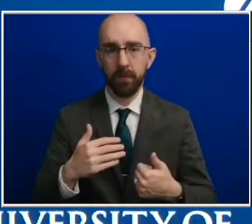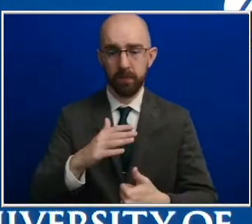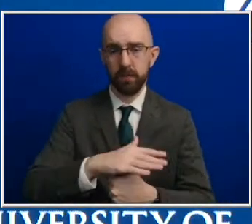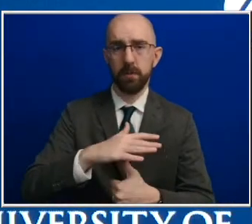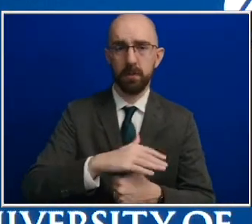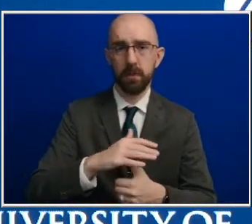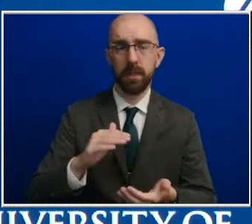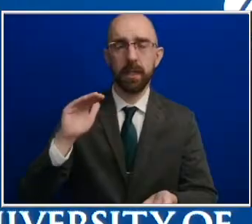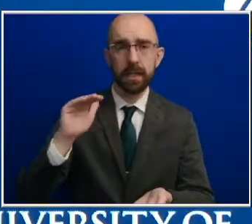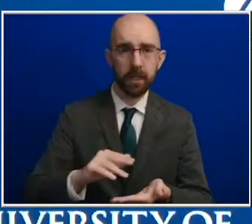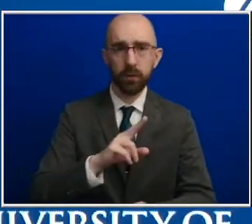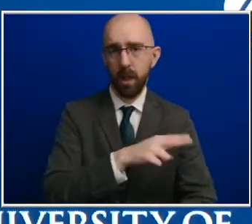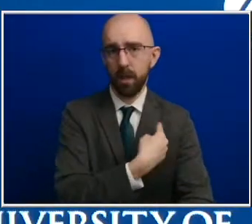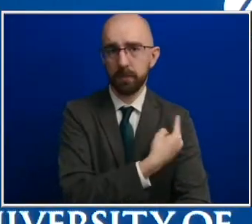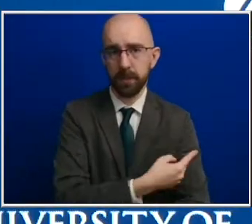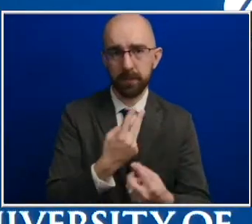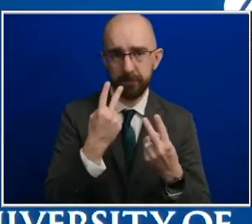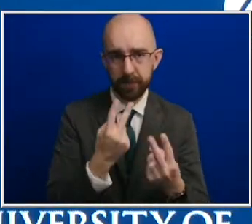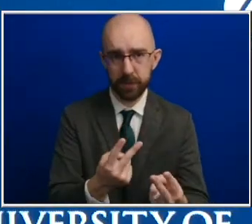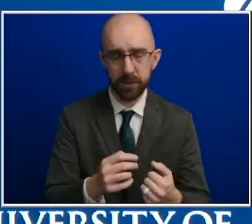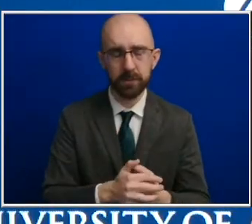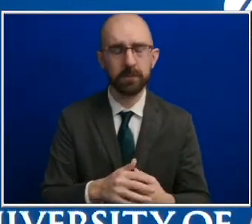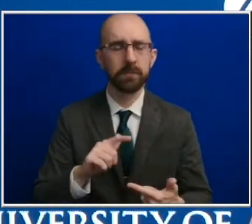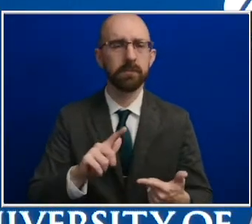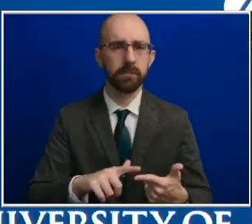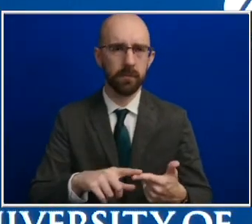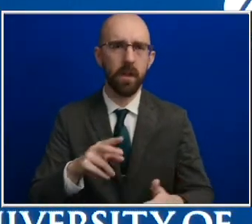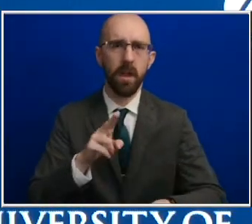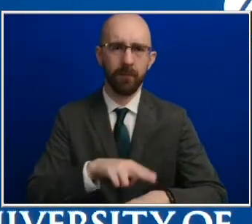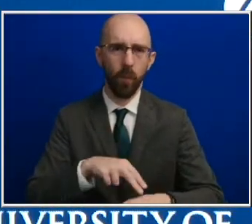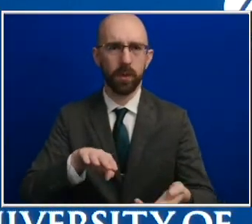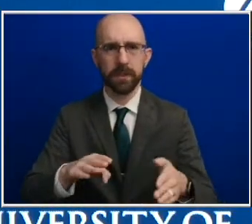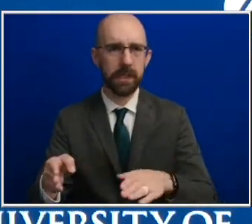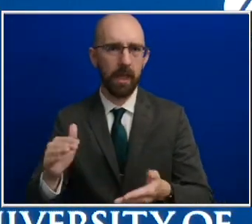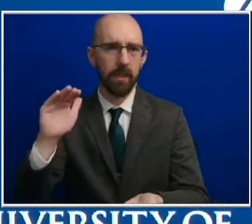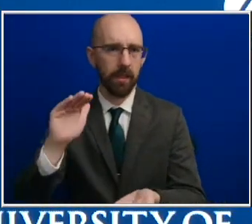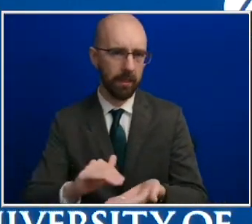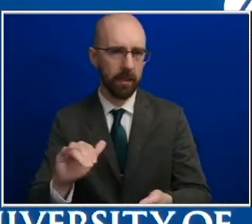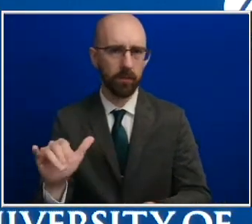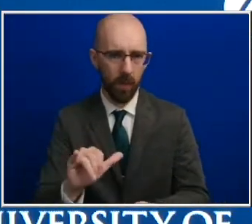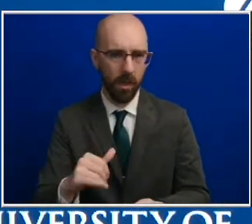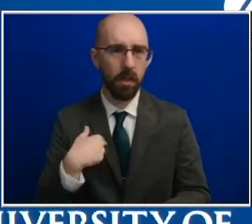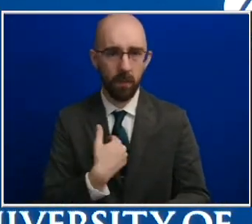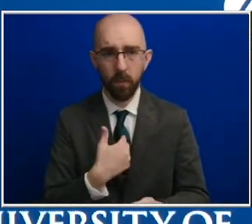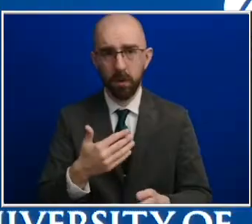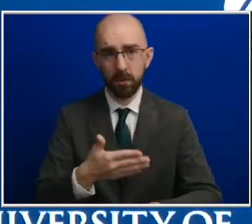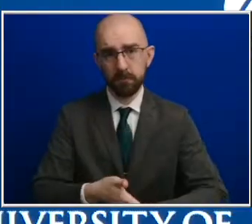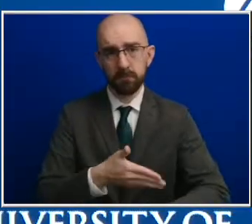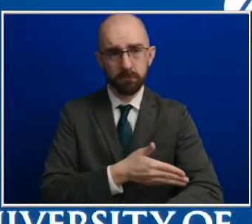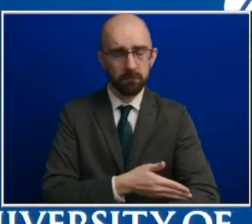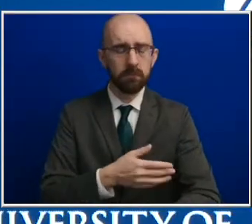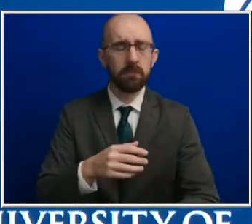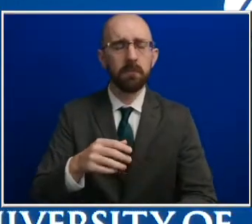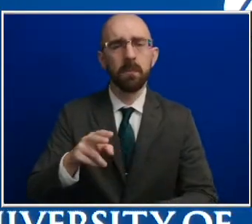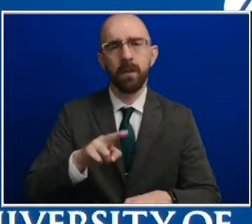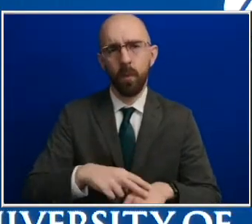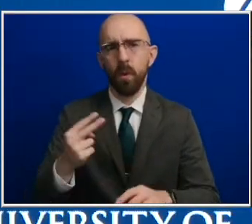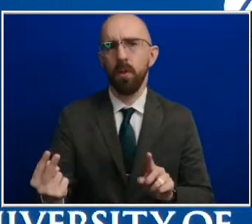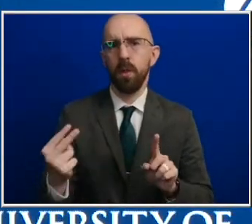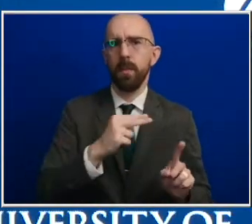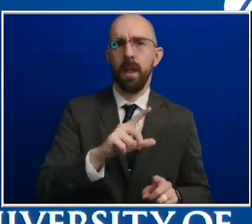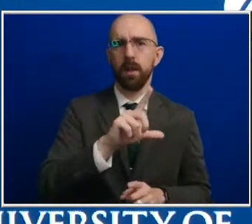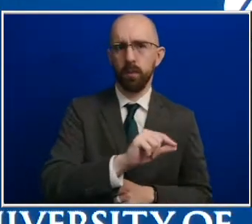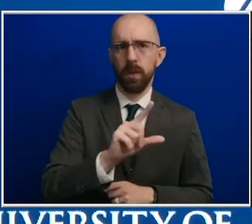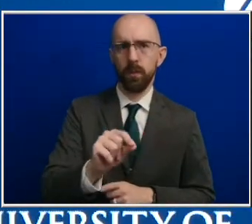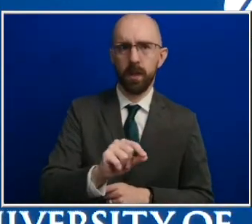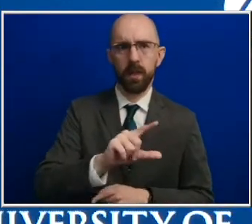decreased hospitalizations and of course decreased deaths as well. So far we are doing much better. And then if you look back to 2020 and